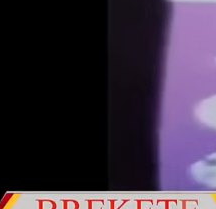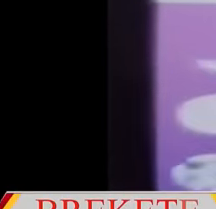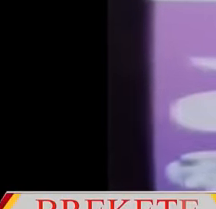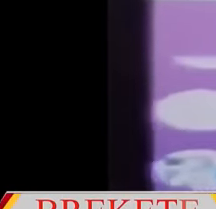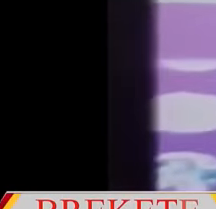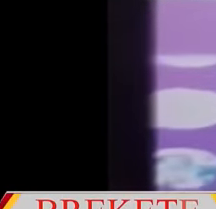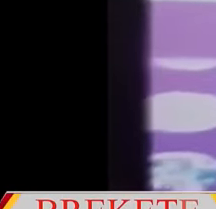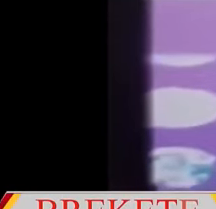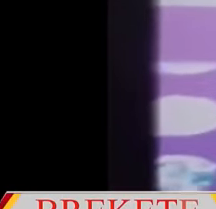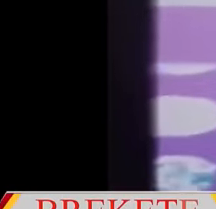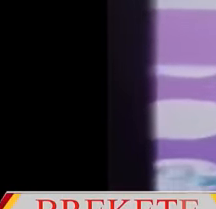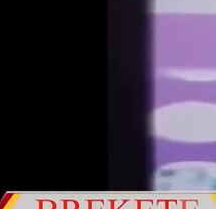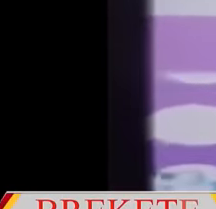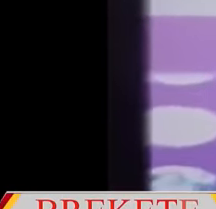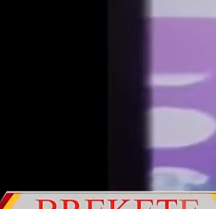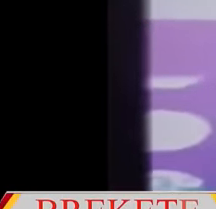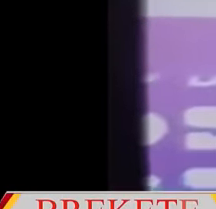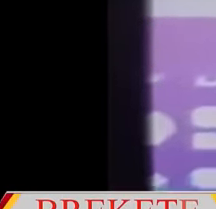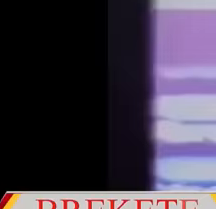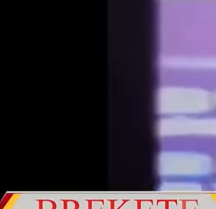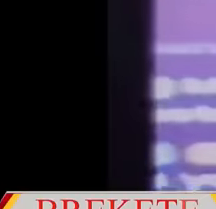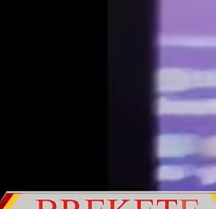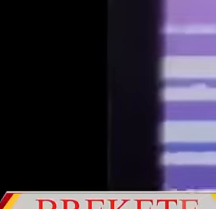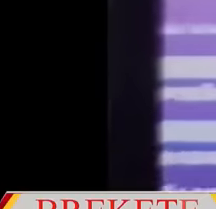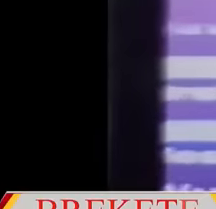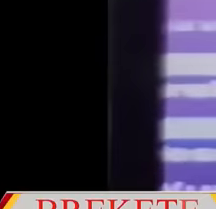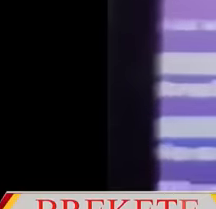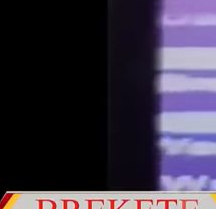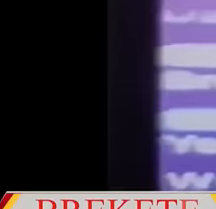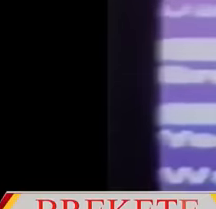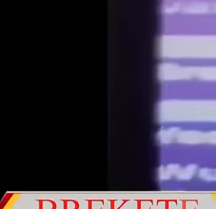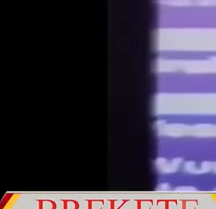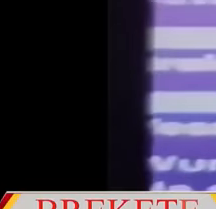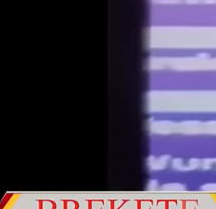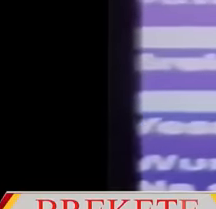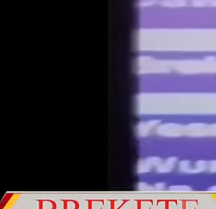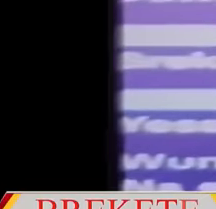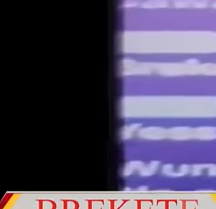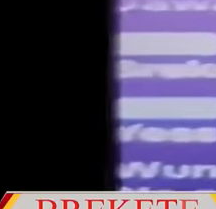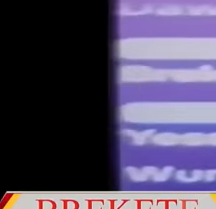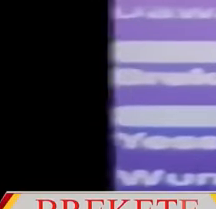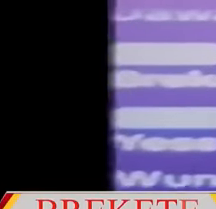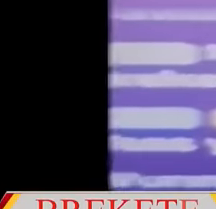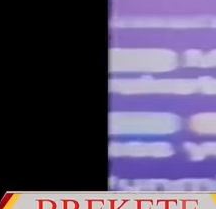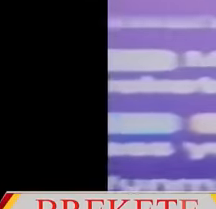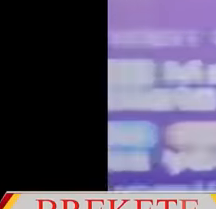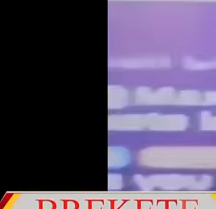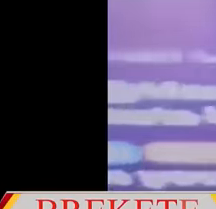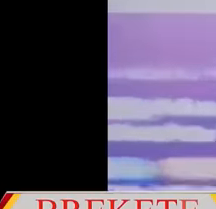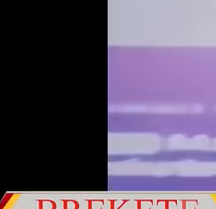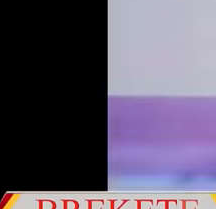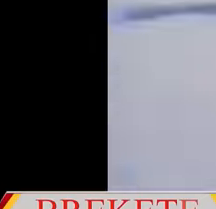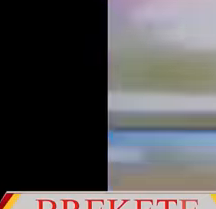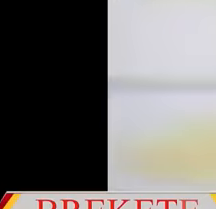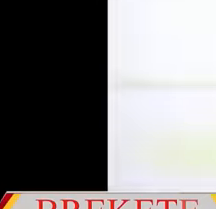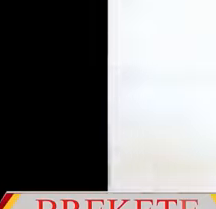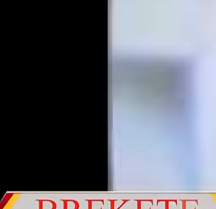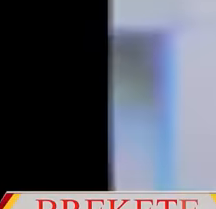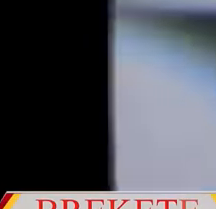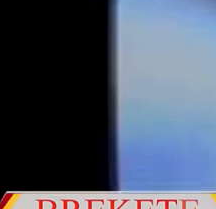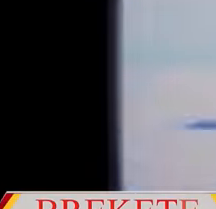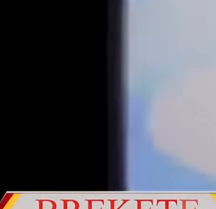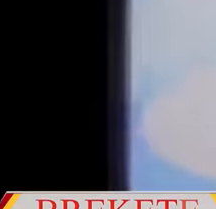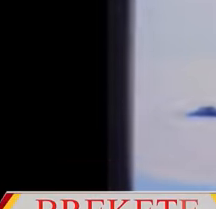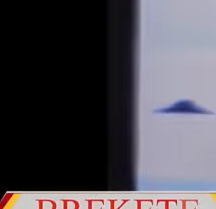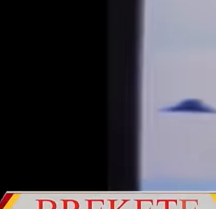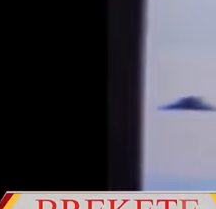studio. As thoughts, we do go. Somebody messaged me when I was, you know, complaining on live. The person was telling